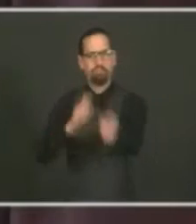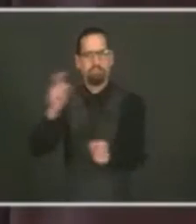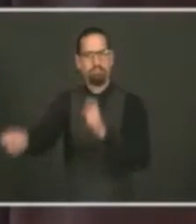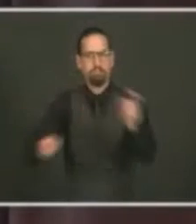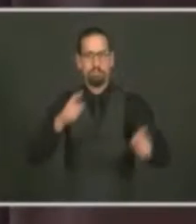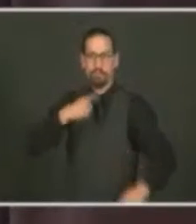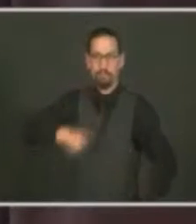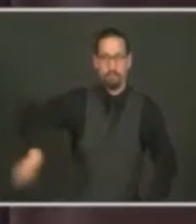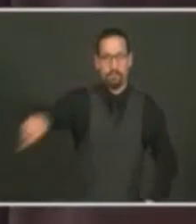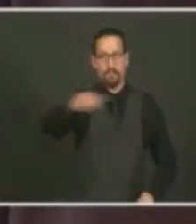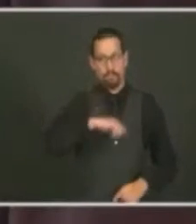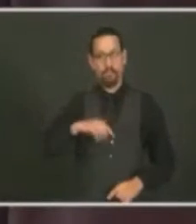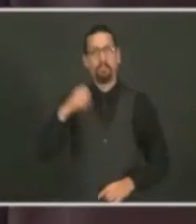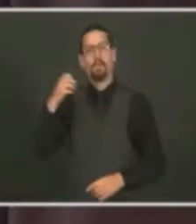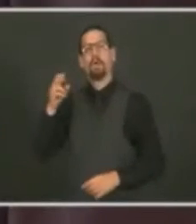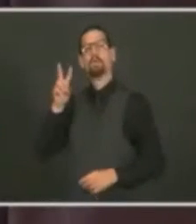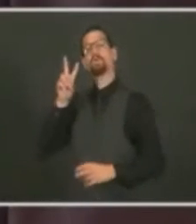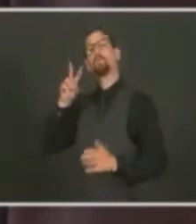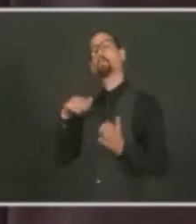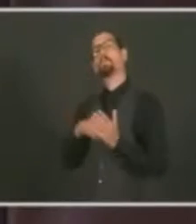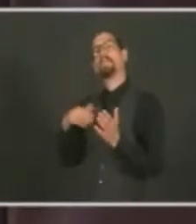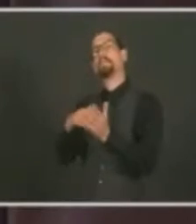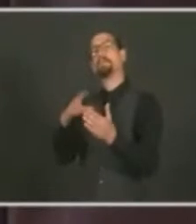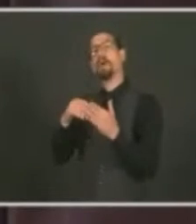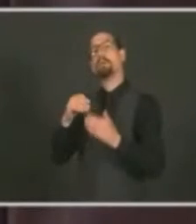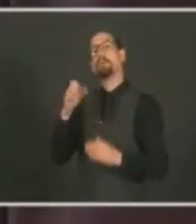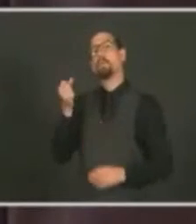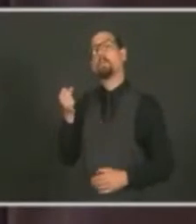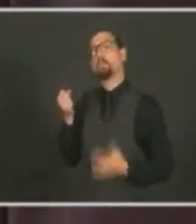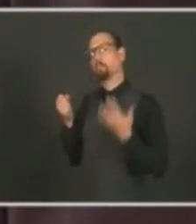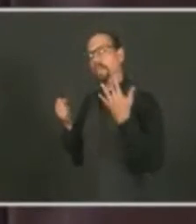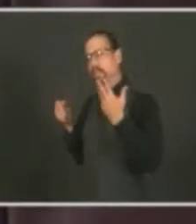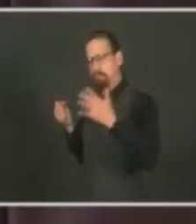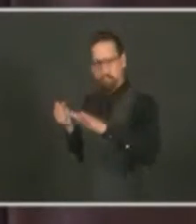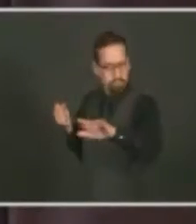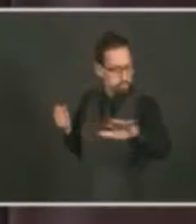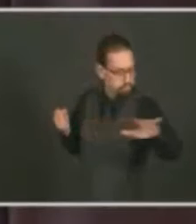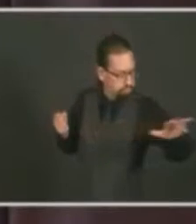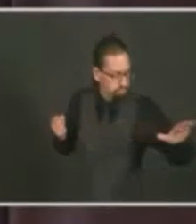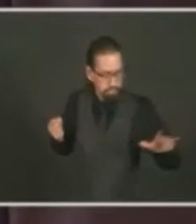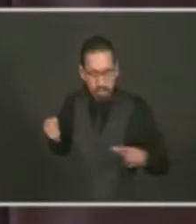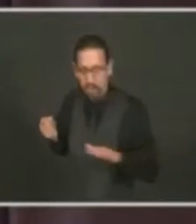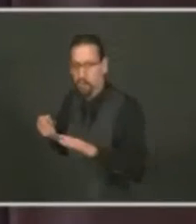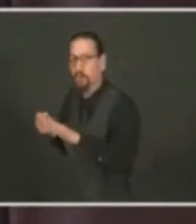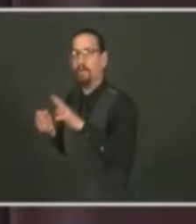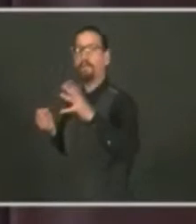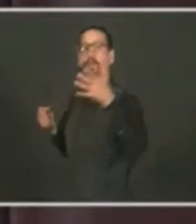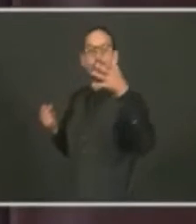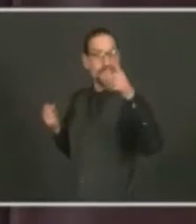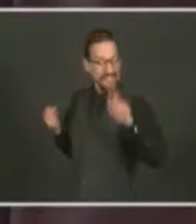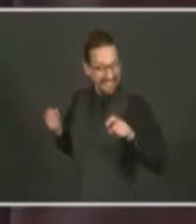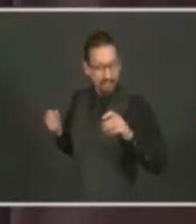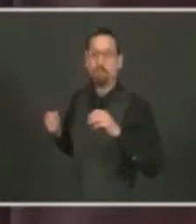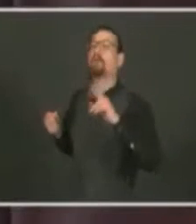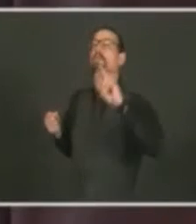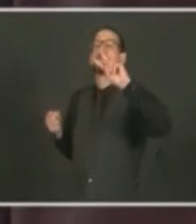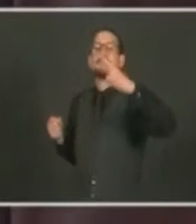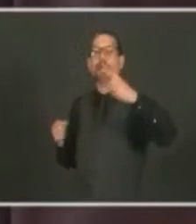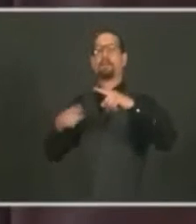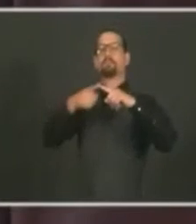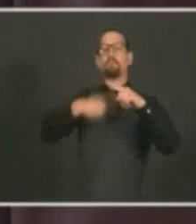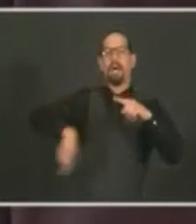takeitoutsideRI.com, because we're going to do a second round. And again, it's for all kinds of businesses, libraries,